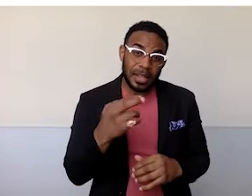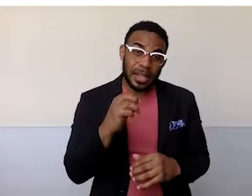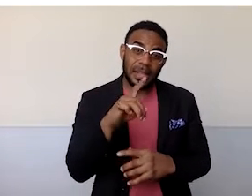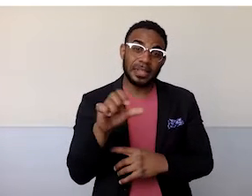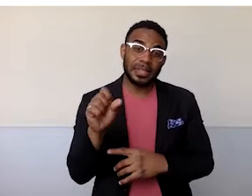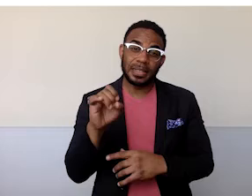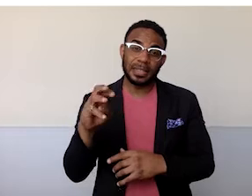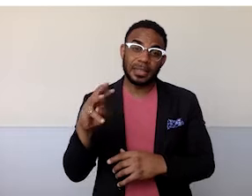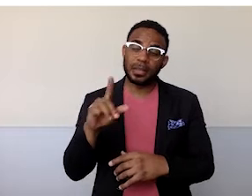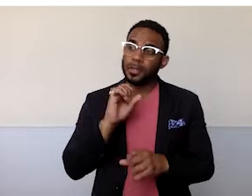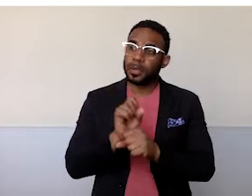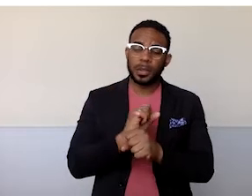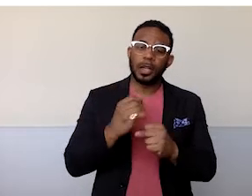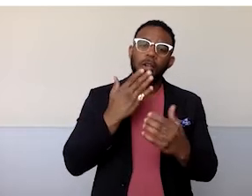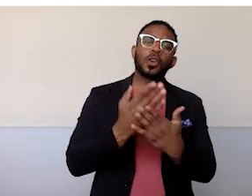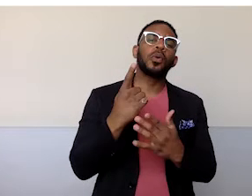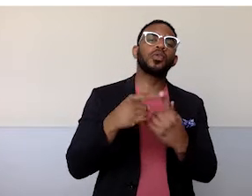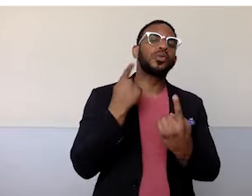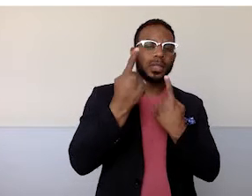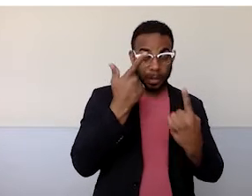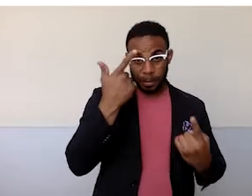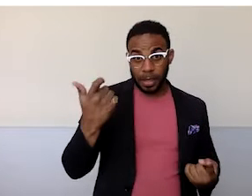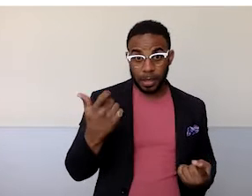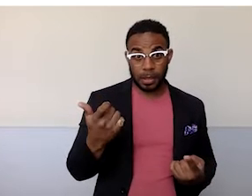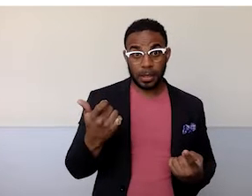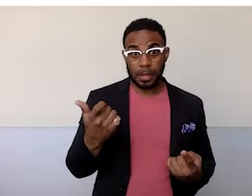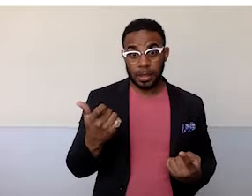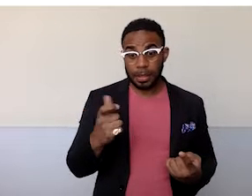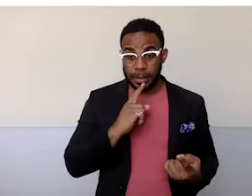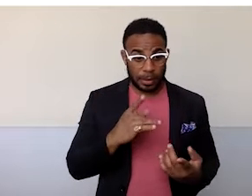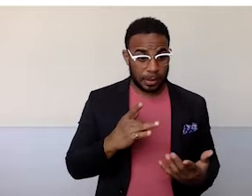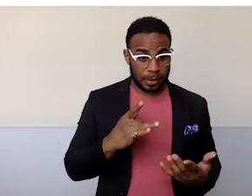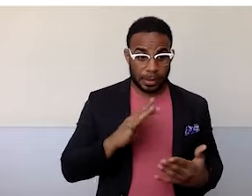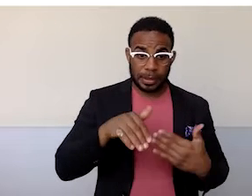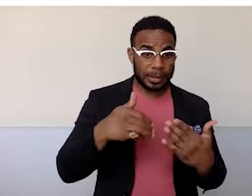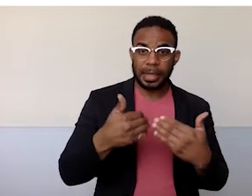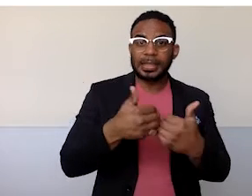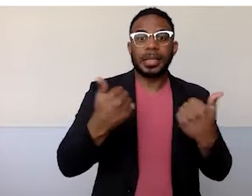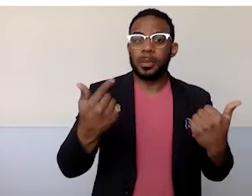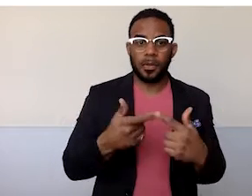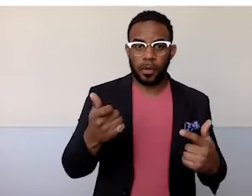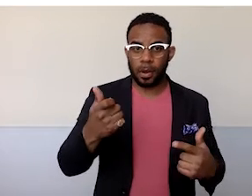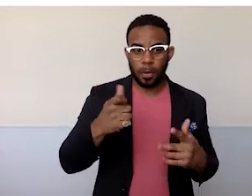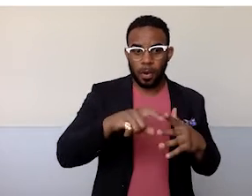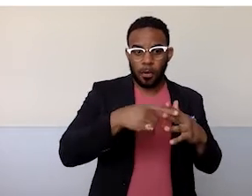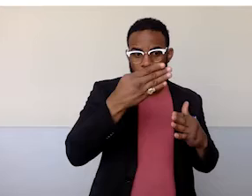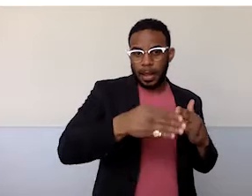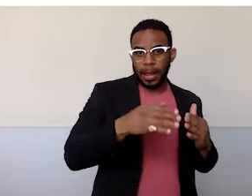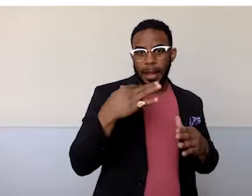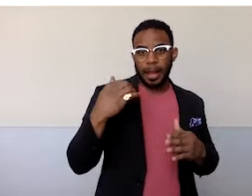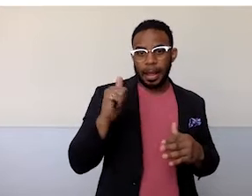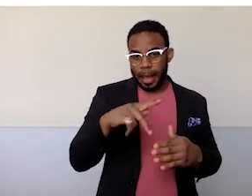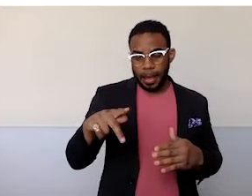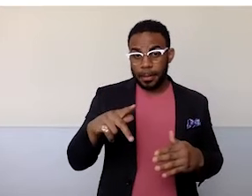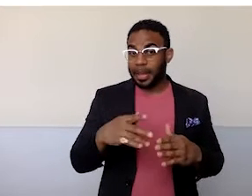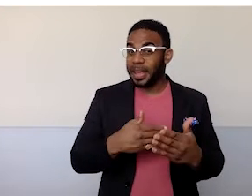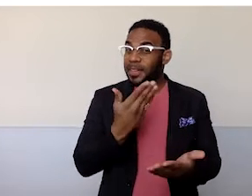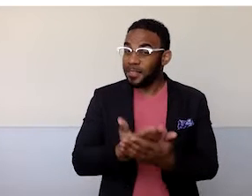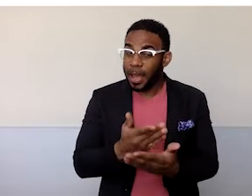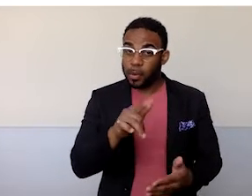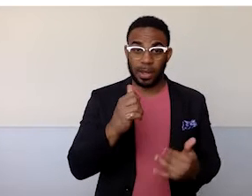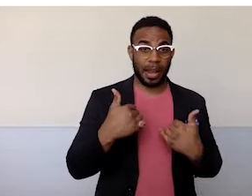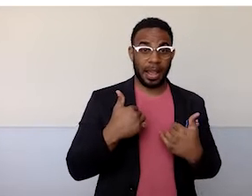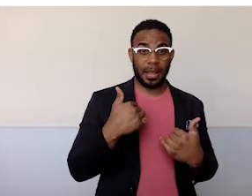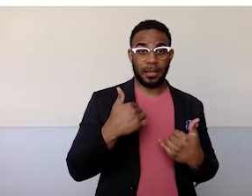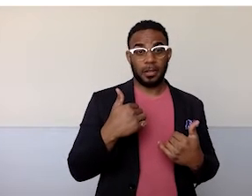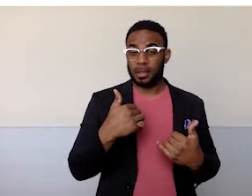is pretty much a good one to consider, because it's entirely separate from your front end application. In fact, you can have